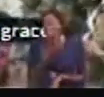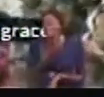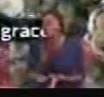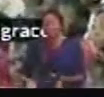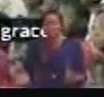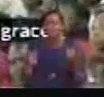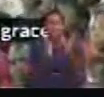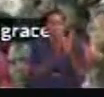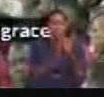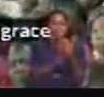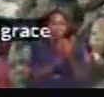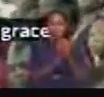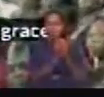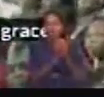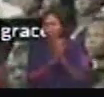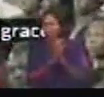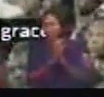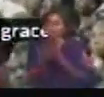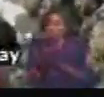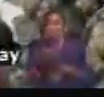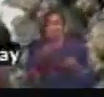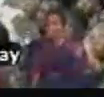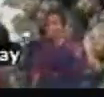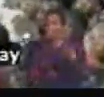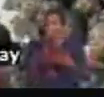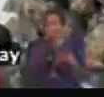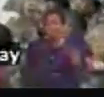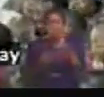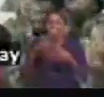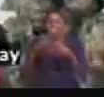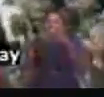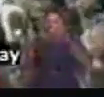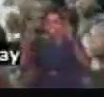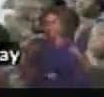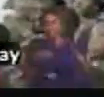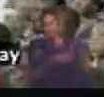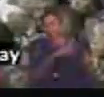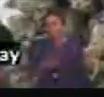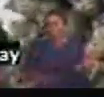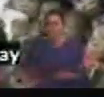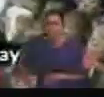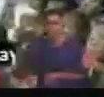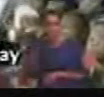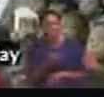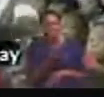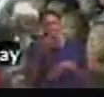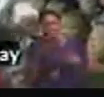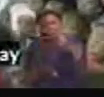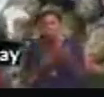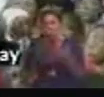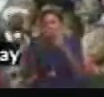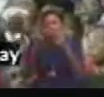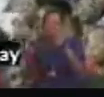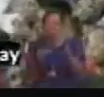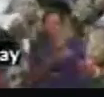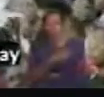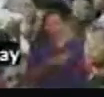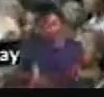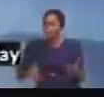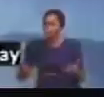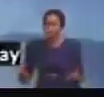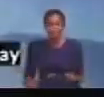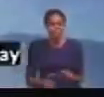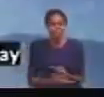sing praise. Come on, there's joy. There's joy in the house of the Lord. There's joy in the house of the